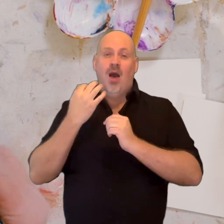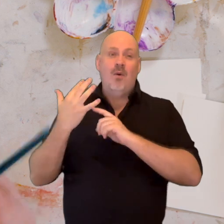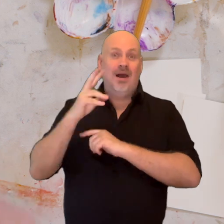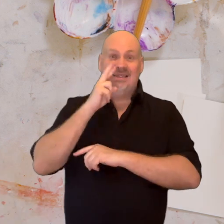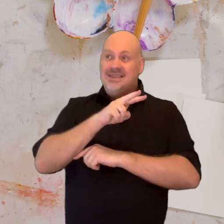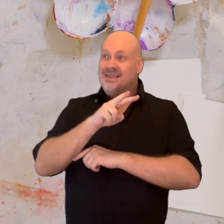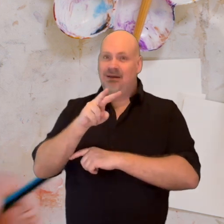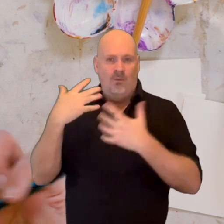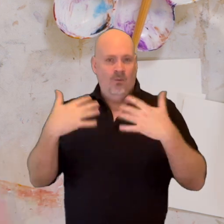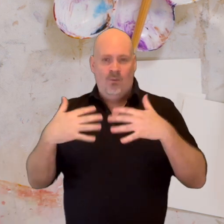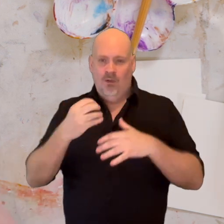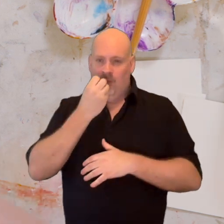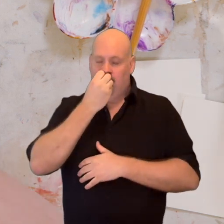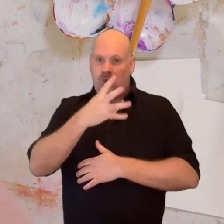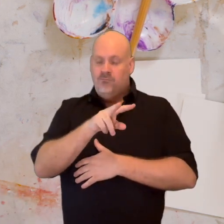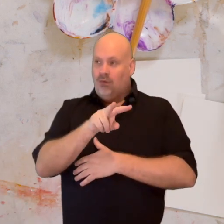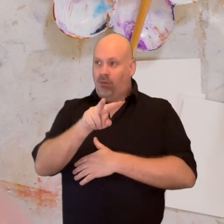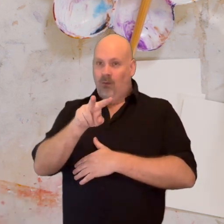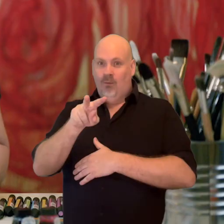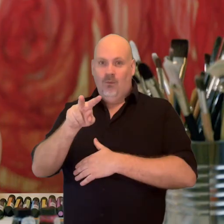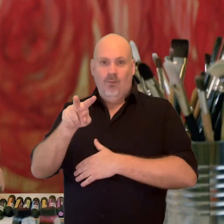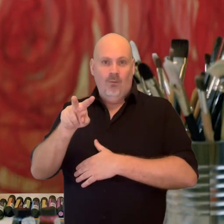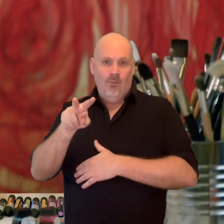sight. So